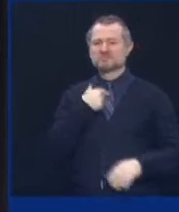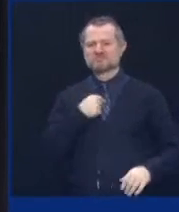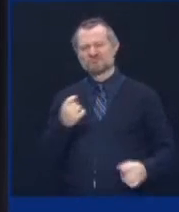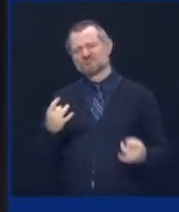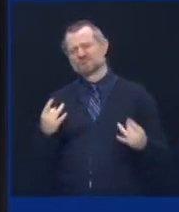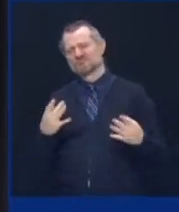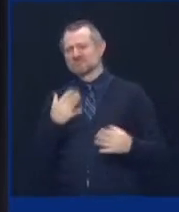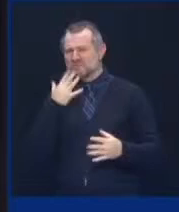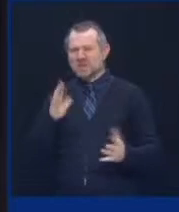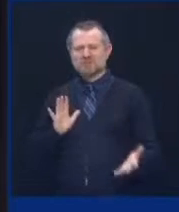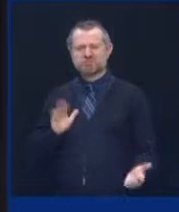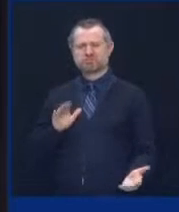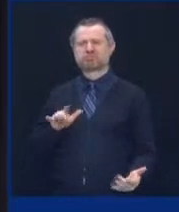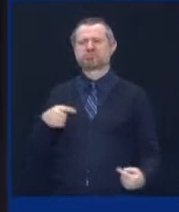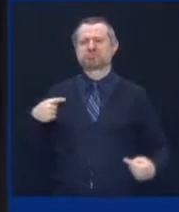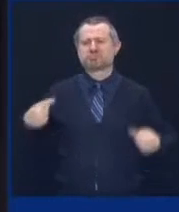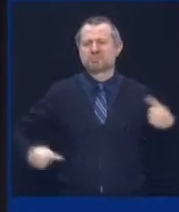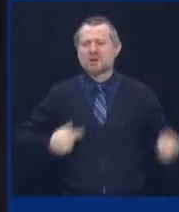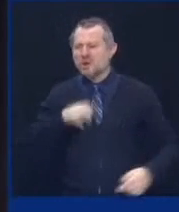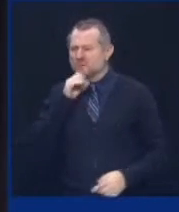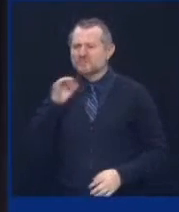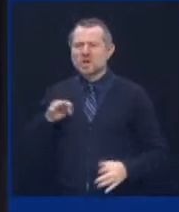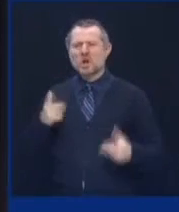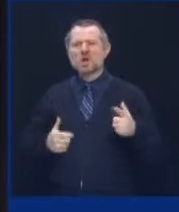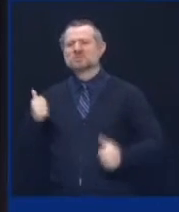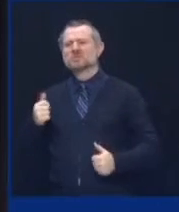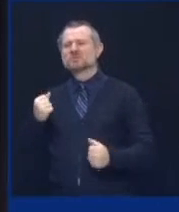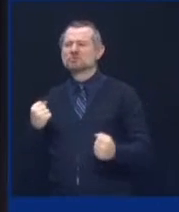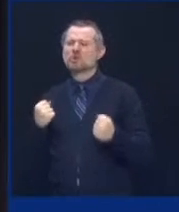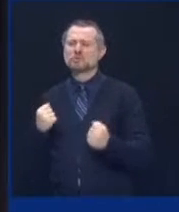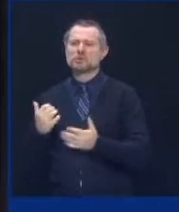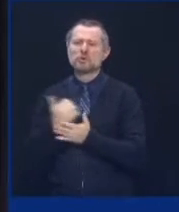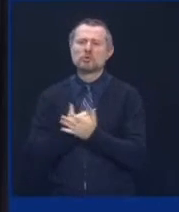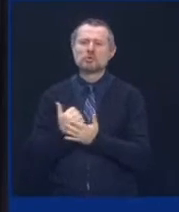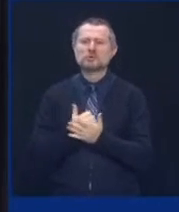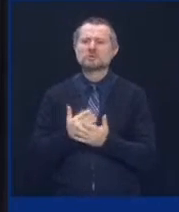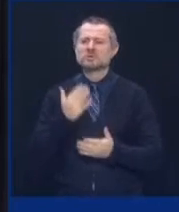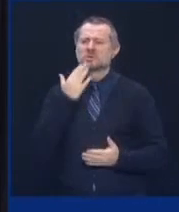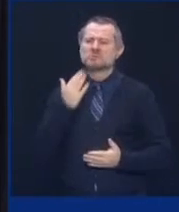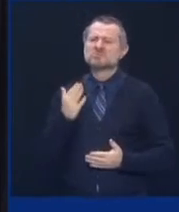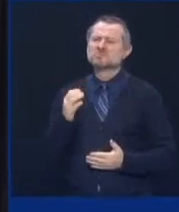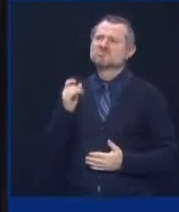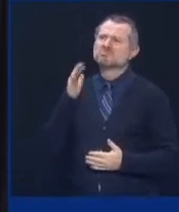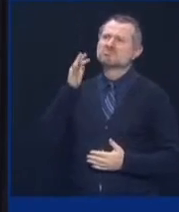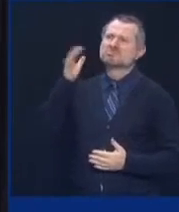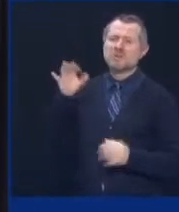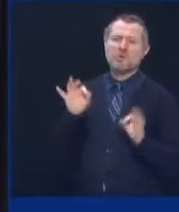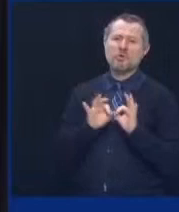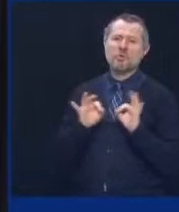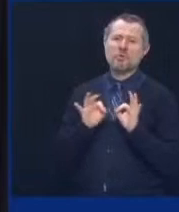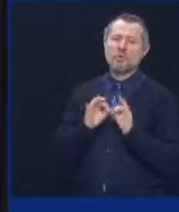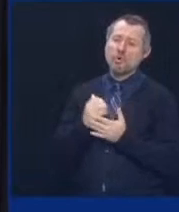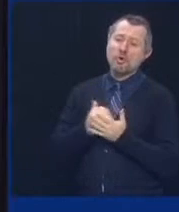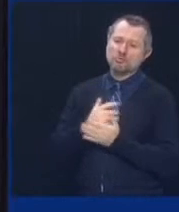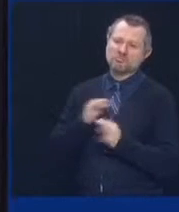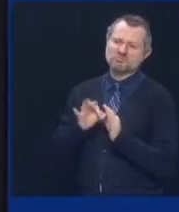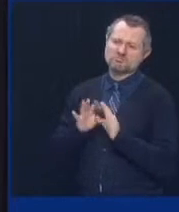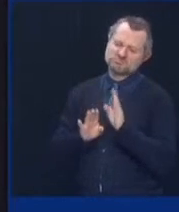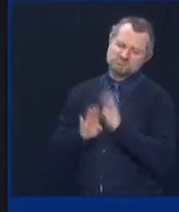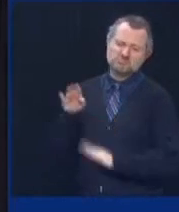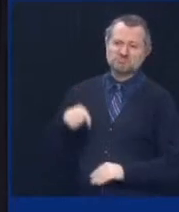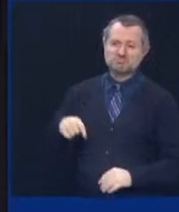Broncos. It is a collector's item, and I believe it will be one day. So I think there is a